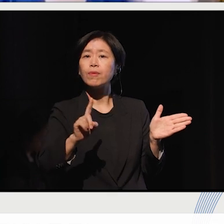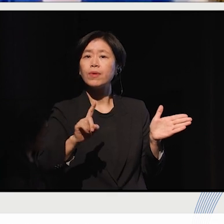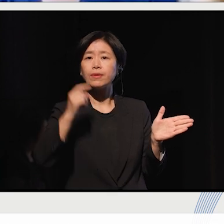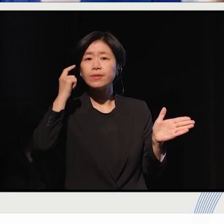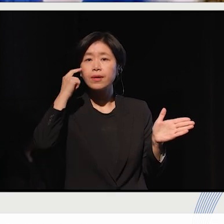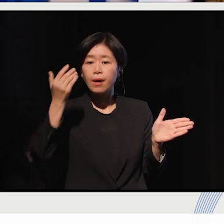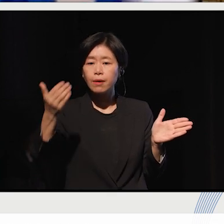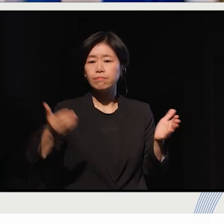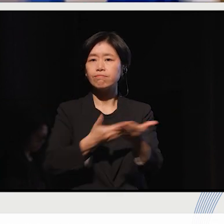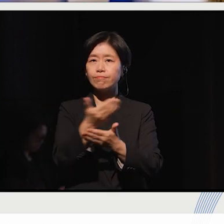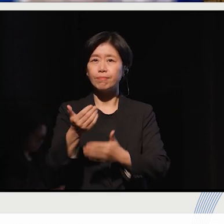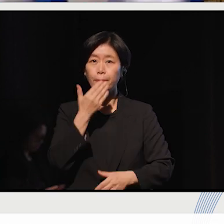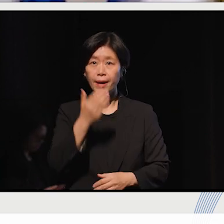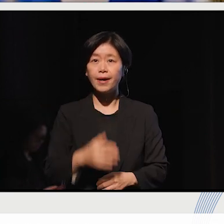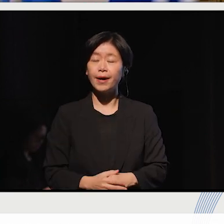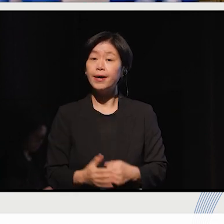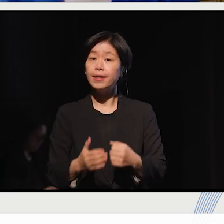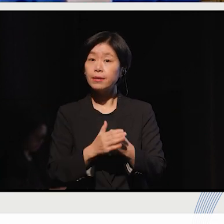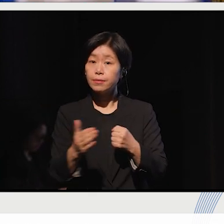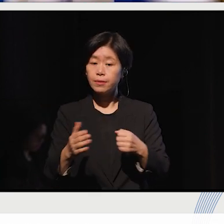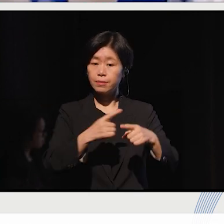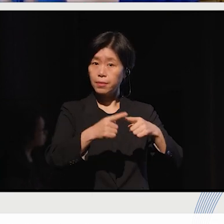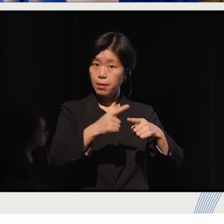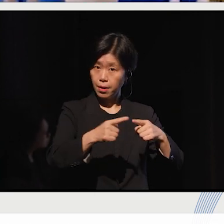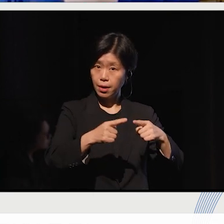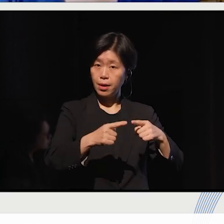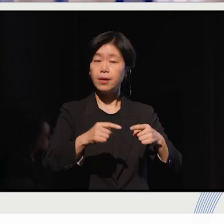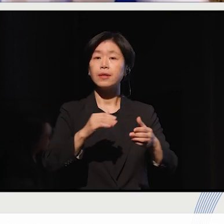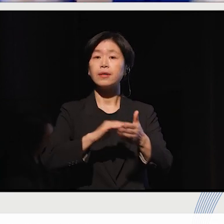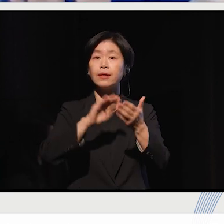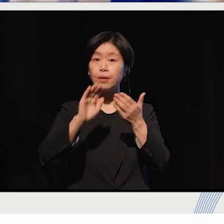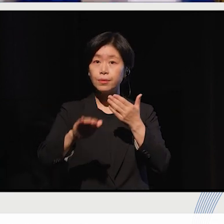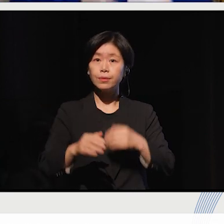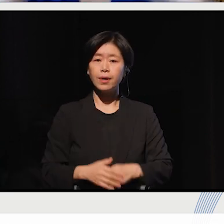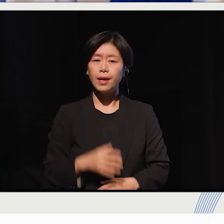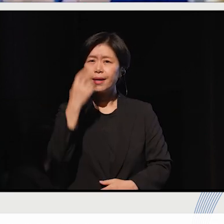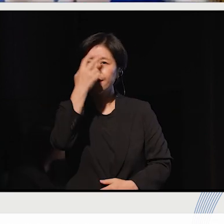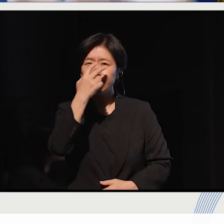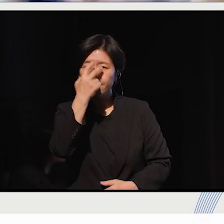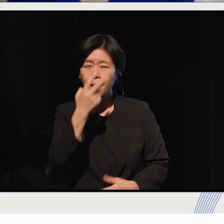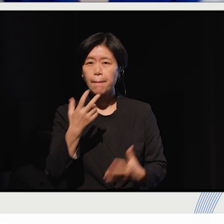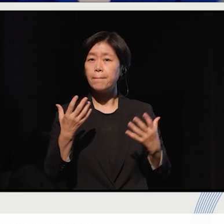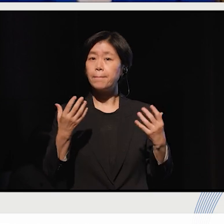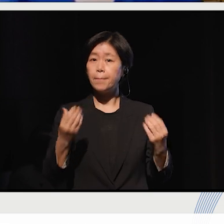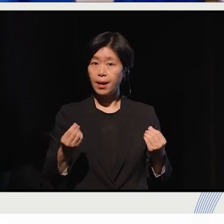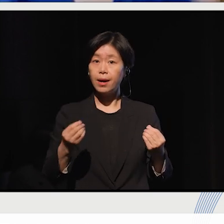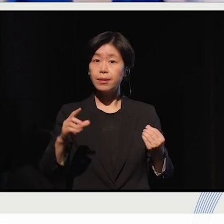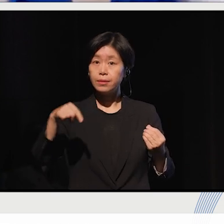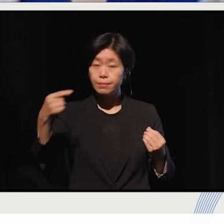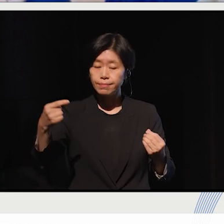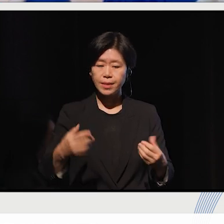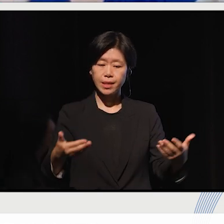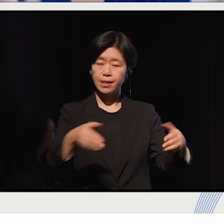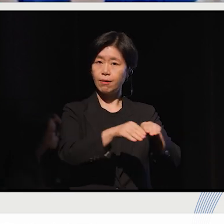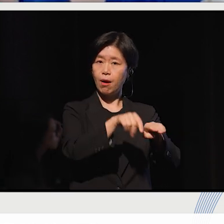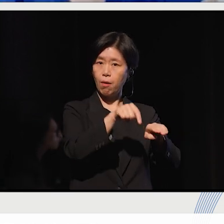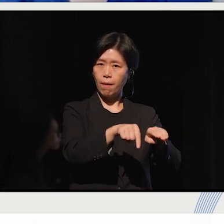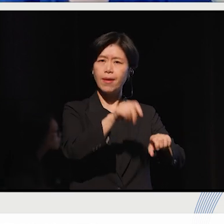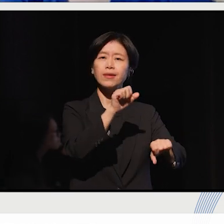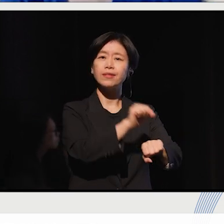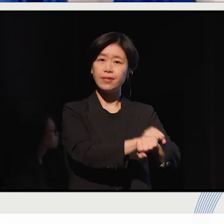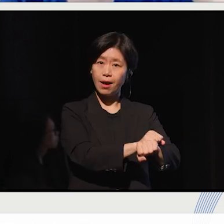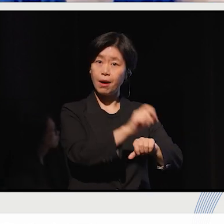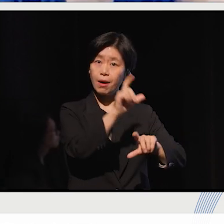So after you've conducted your assessments, you've got your audit done, you've got a good idea and a global picture of where